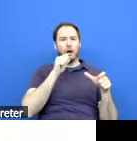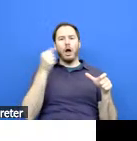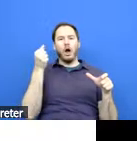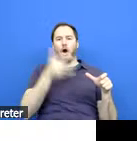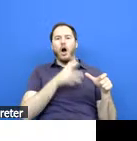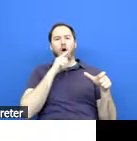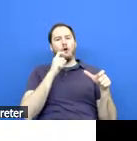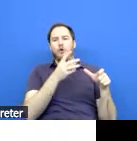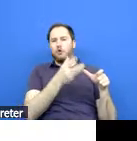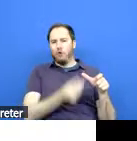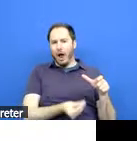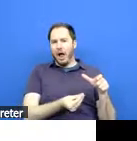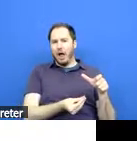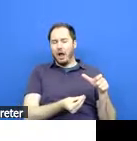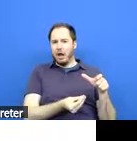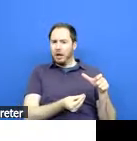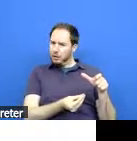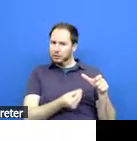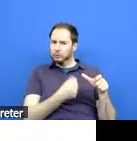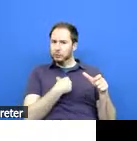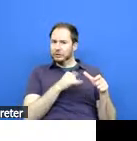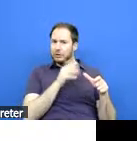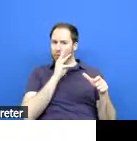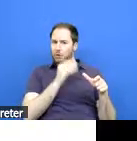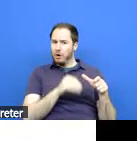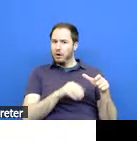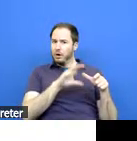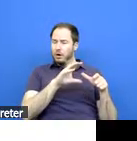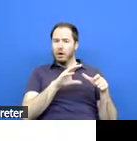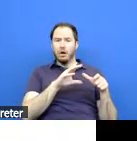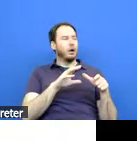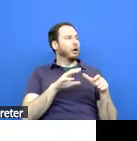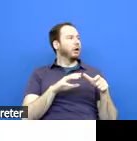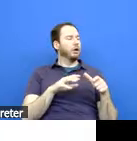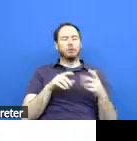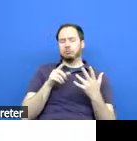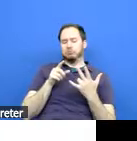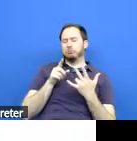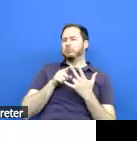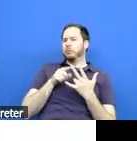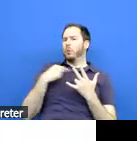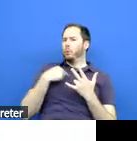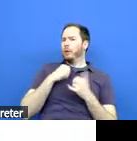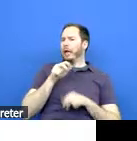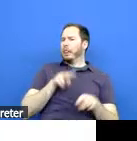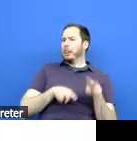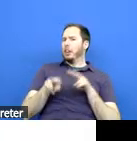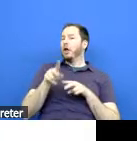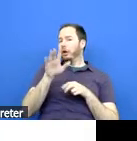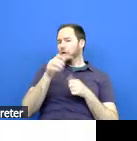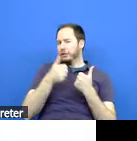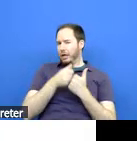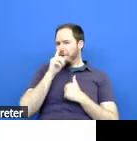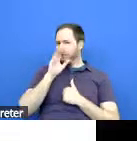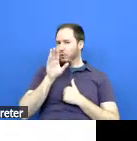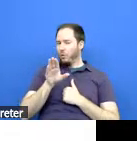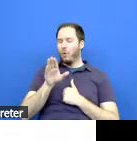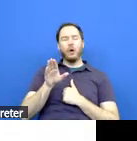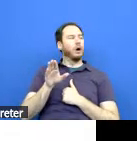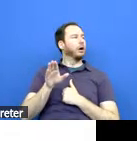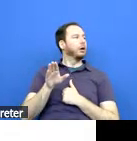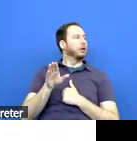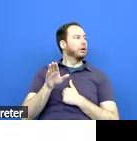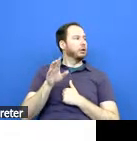this. So I just wanted to see if we could put that back on. We can take a look at that. I mean, one of the challenges you have is